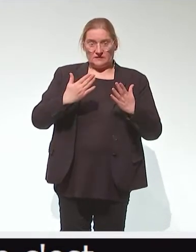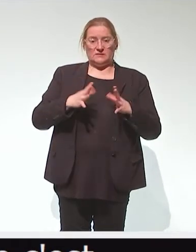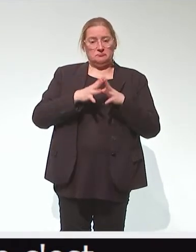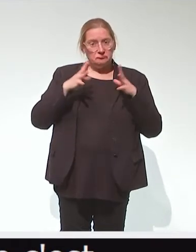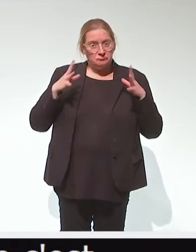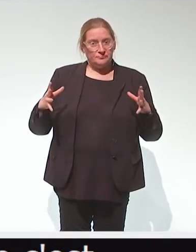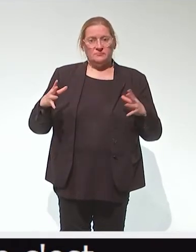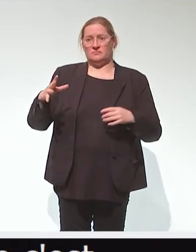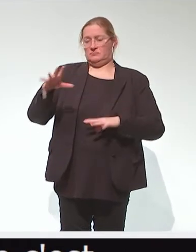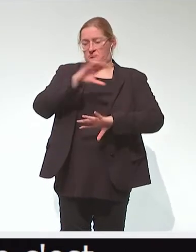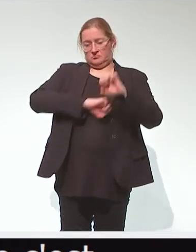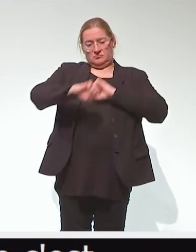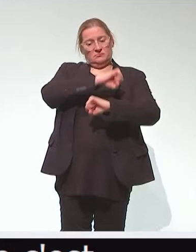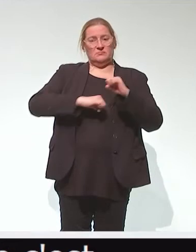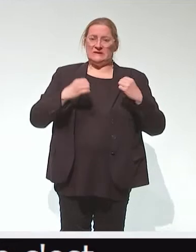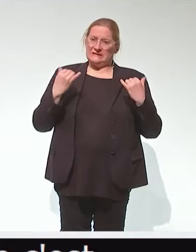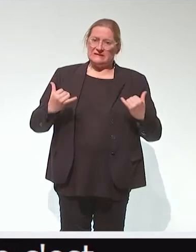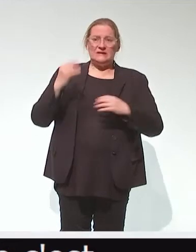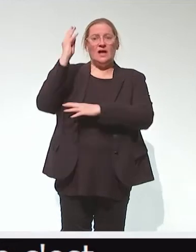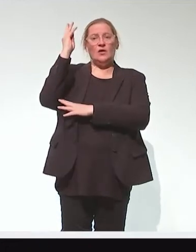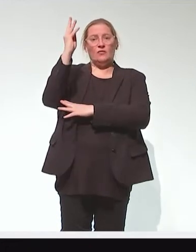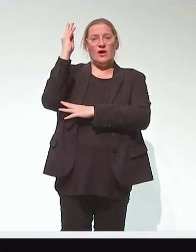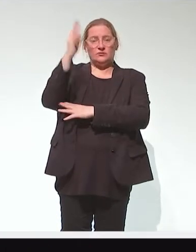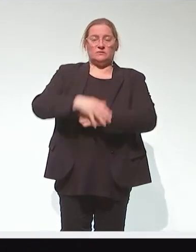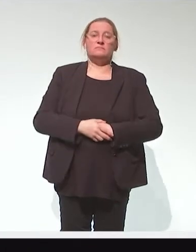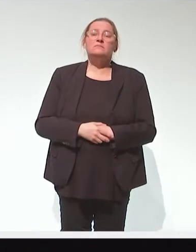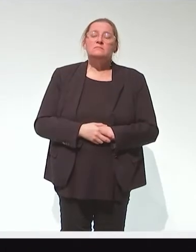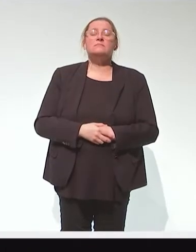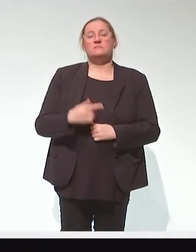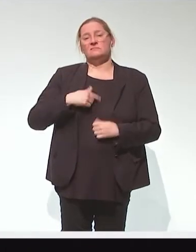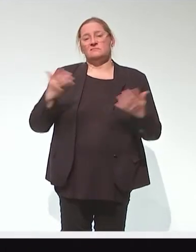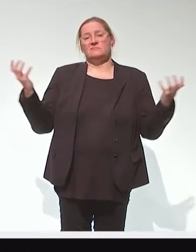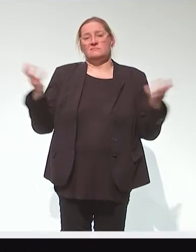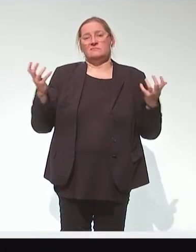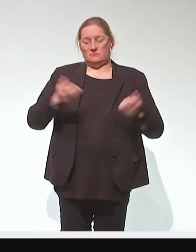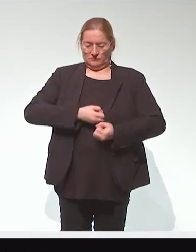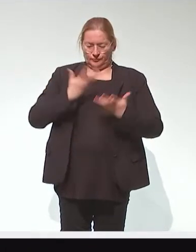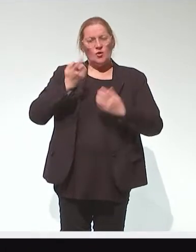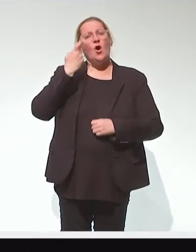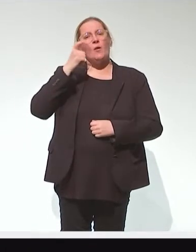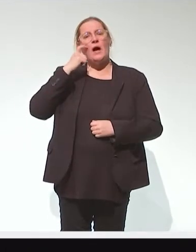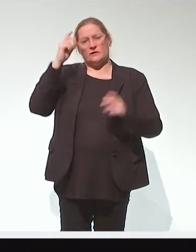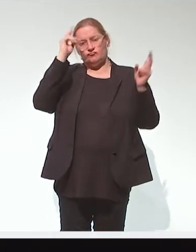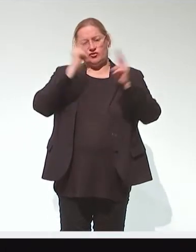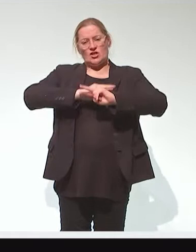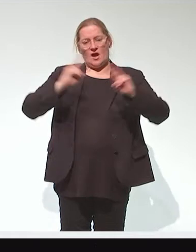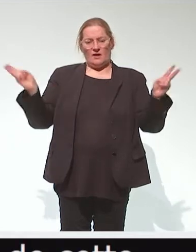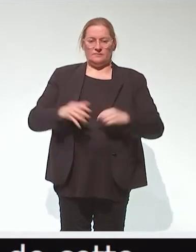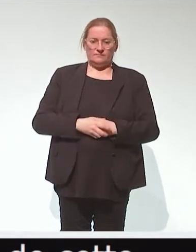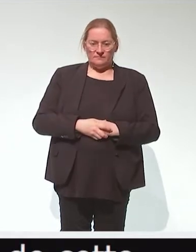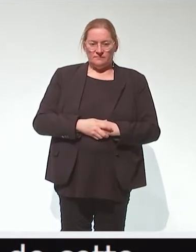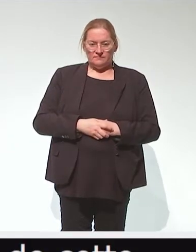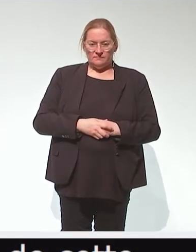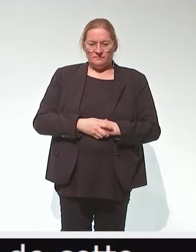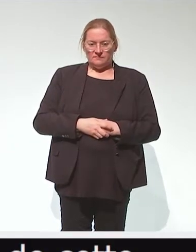Thank you very much for organizing this conference. Let me start by a general